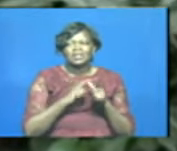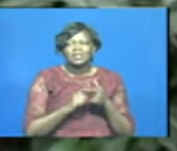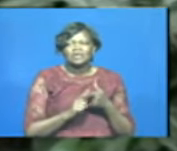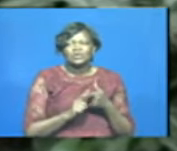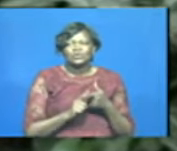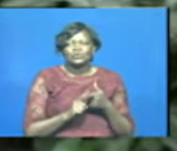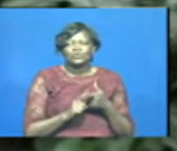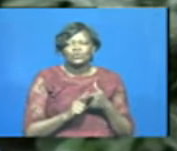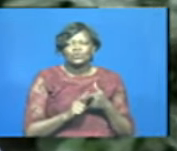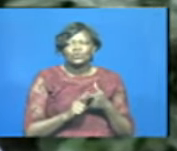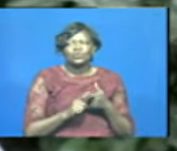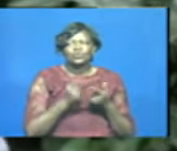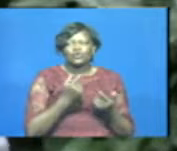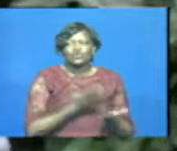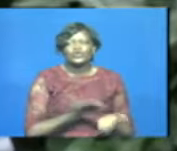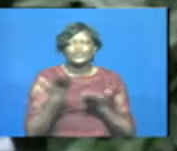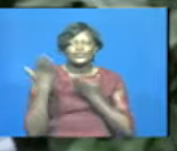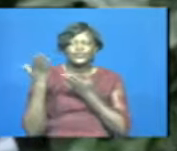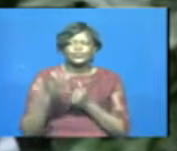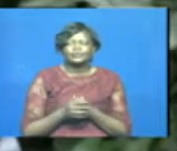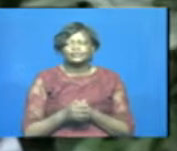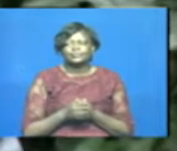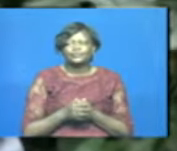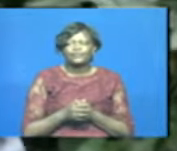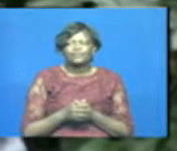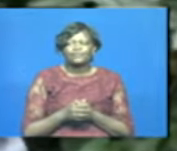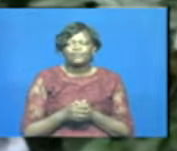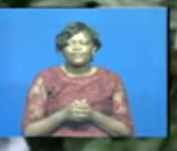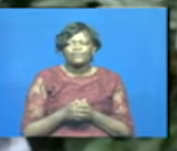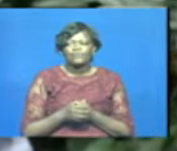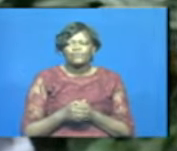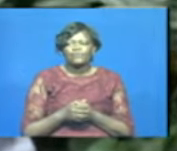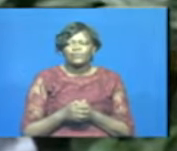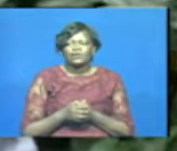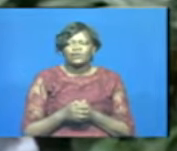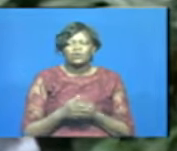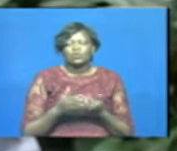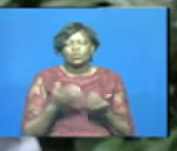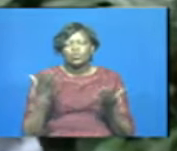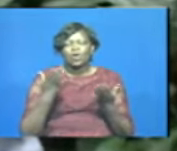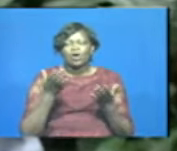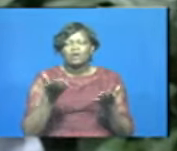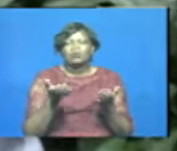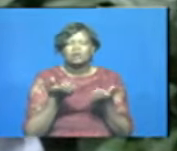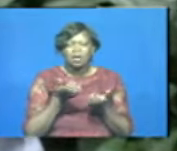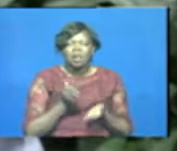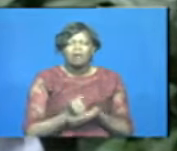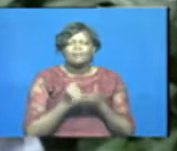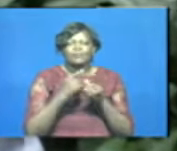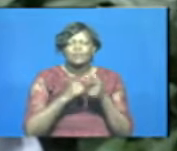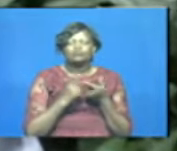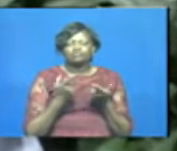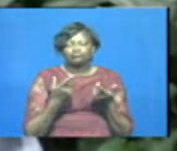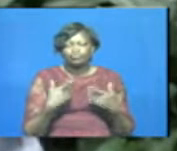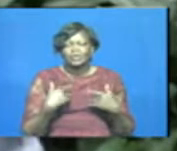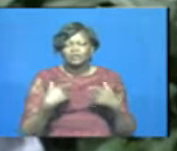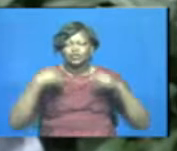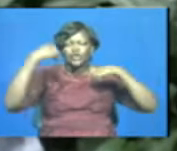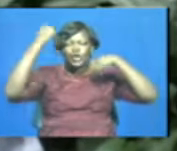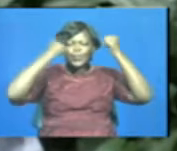were ferrying where there is relief required. We also used to do military